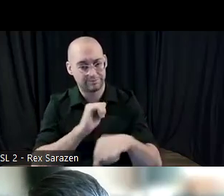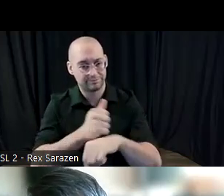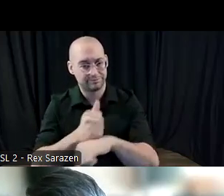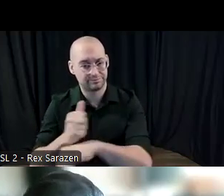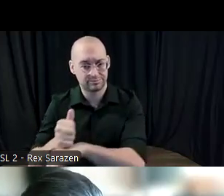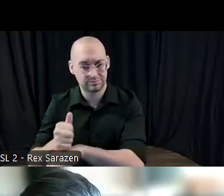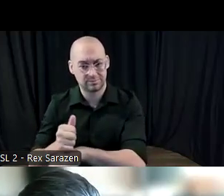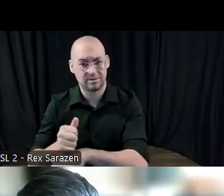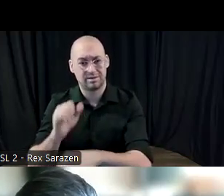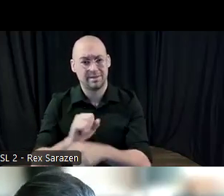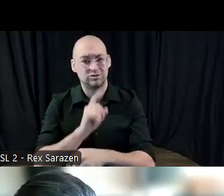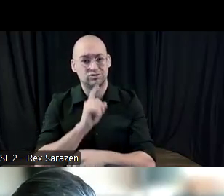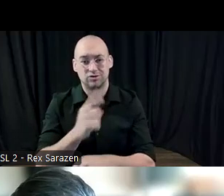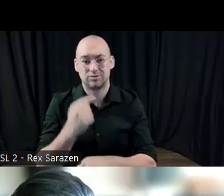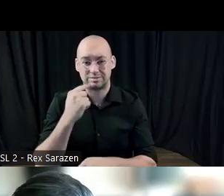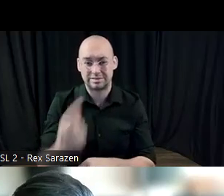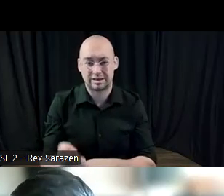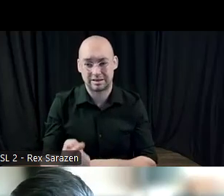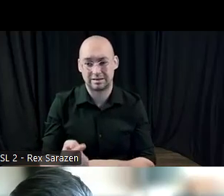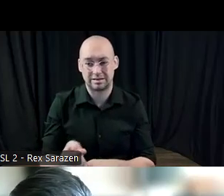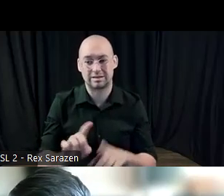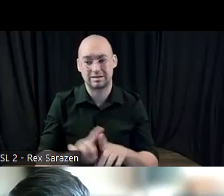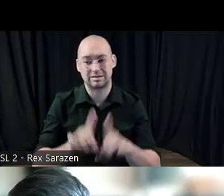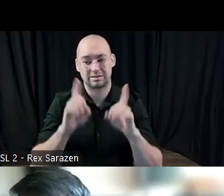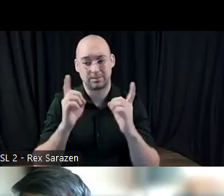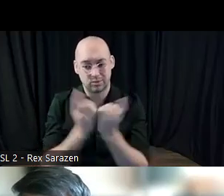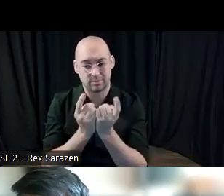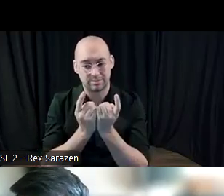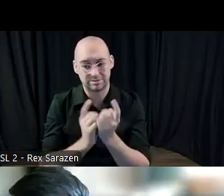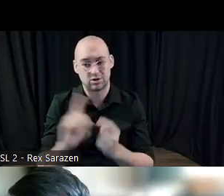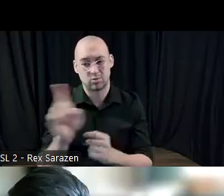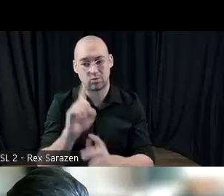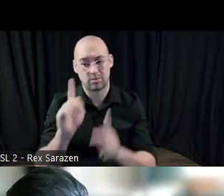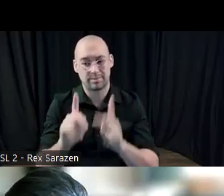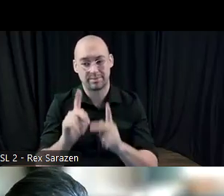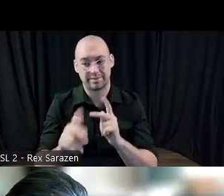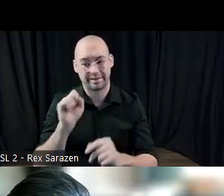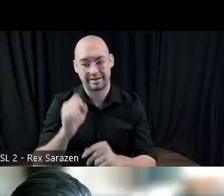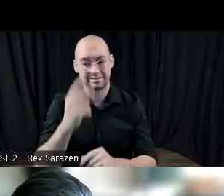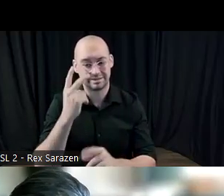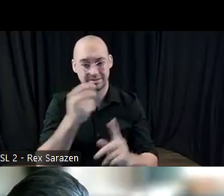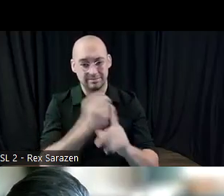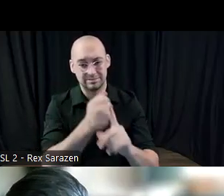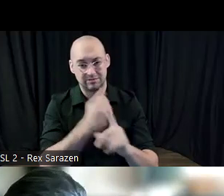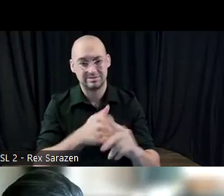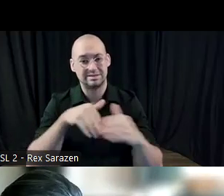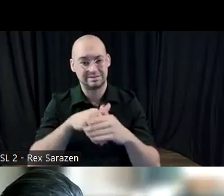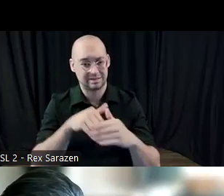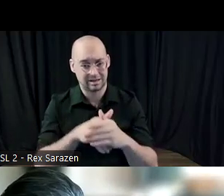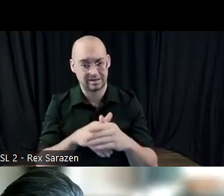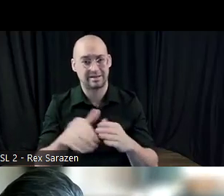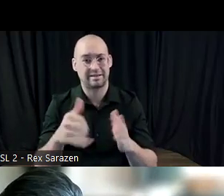we mention departments where people can see themselves in it. And so one of the things